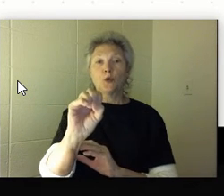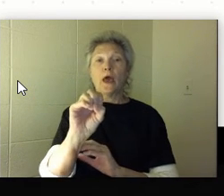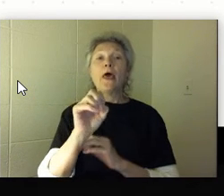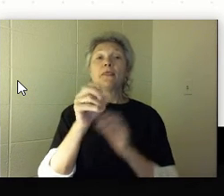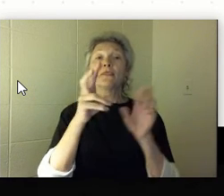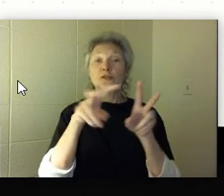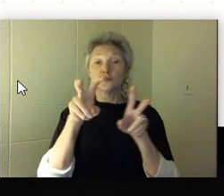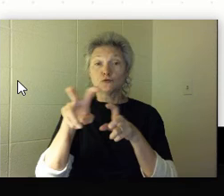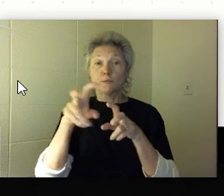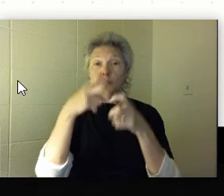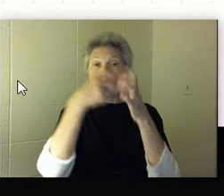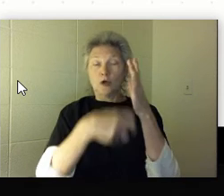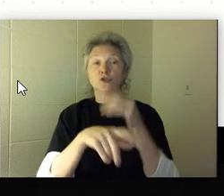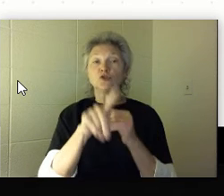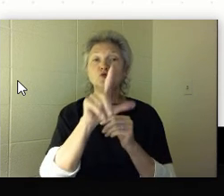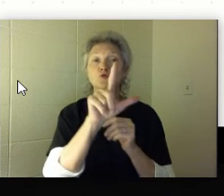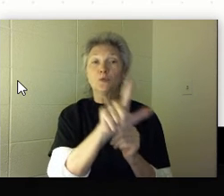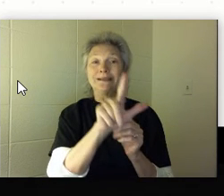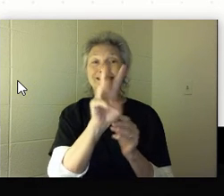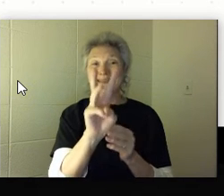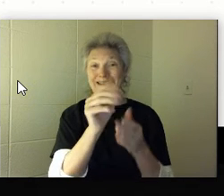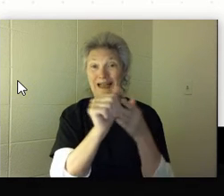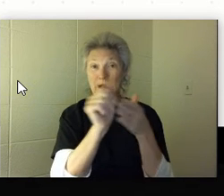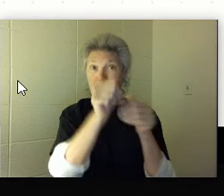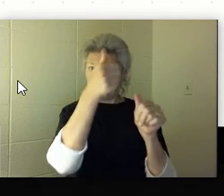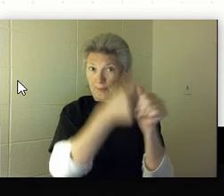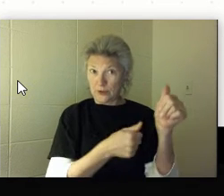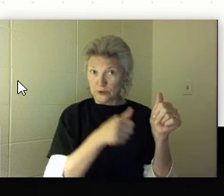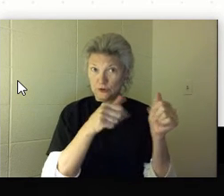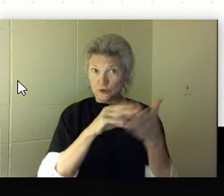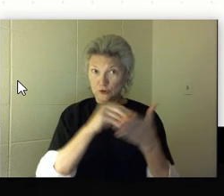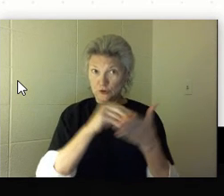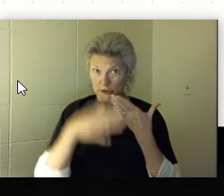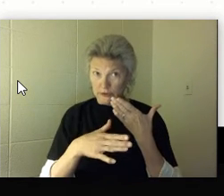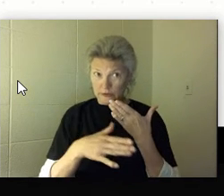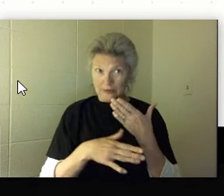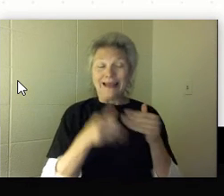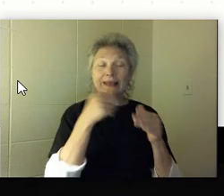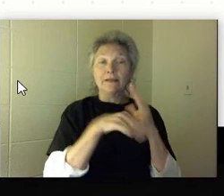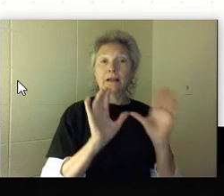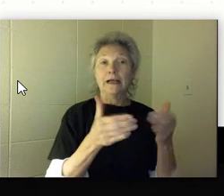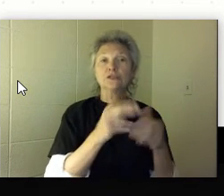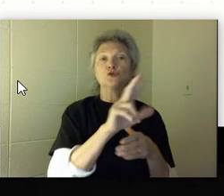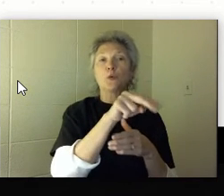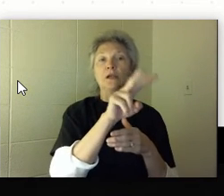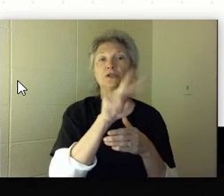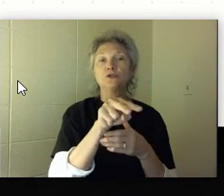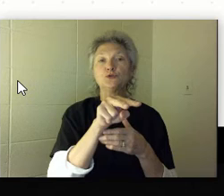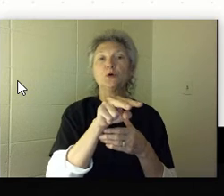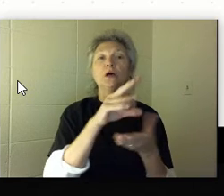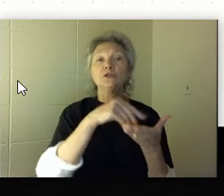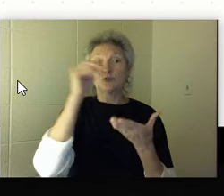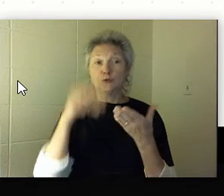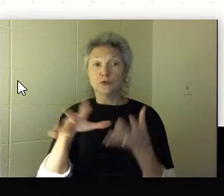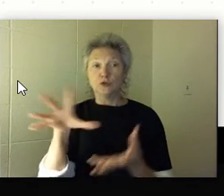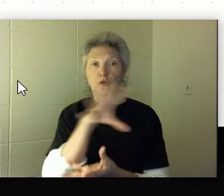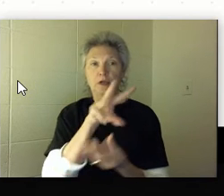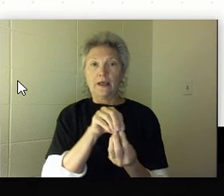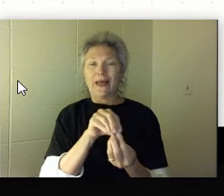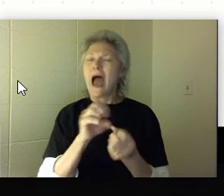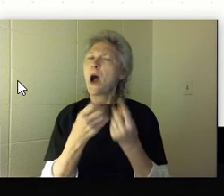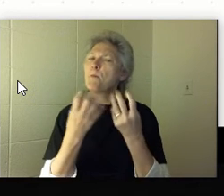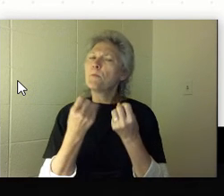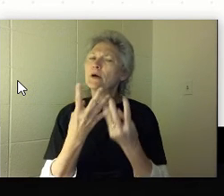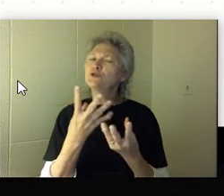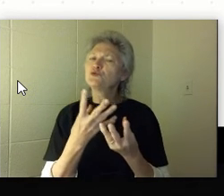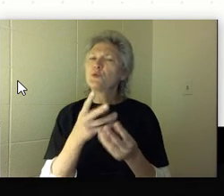costs $26 per student. There are 22 students in the class. How much will the field trip cost Mrs.